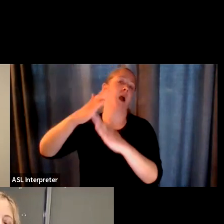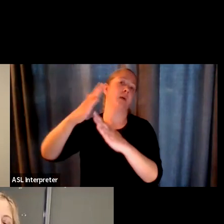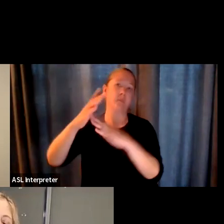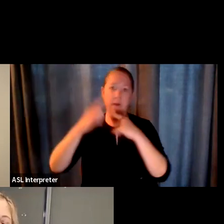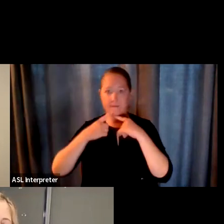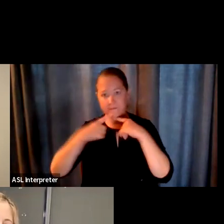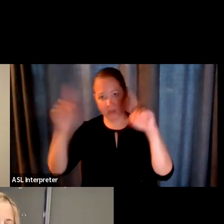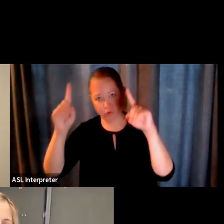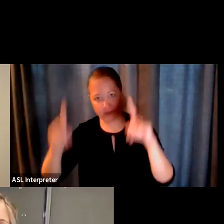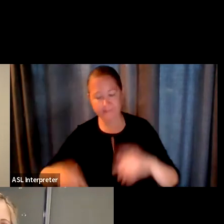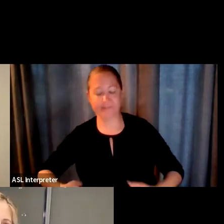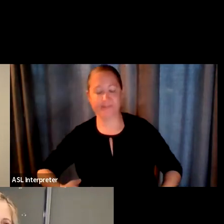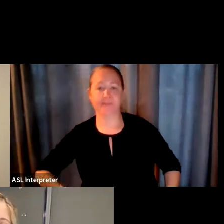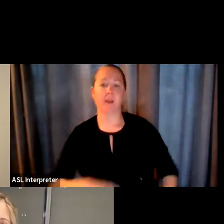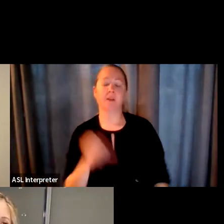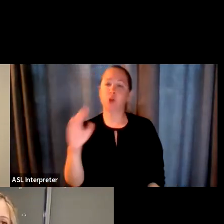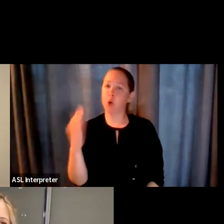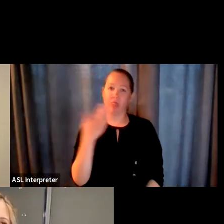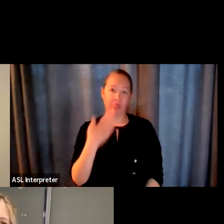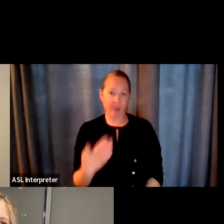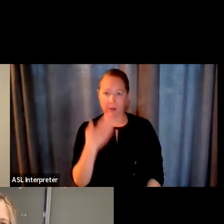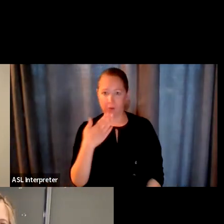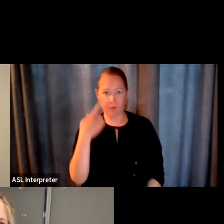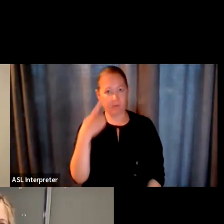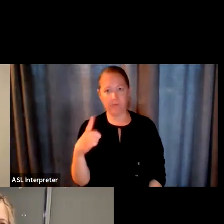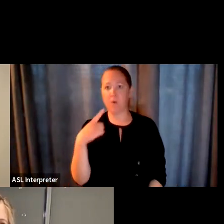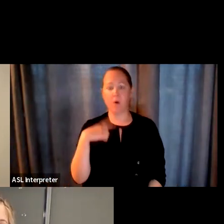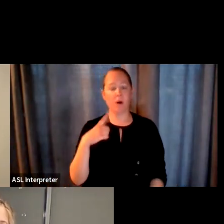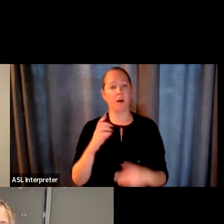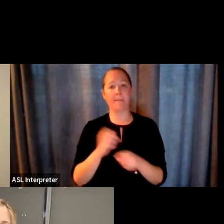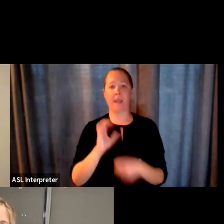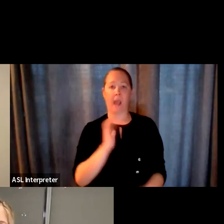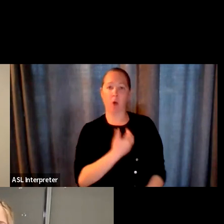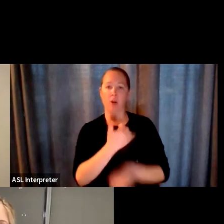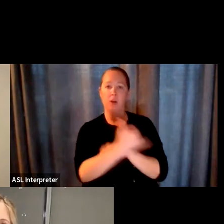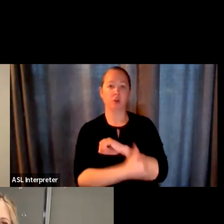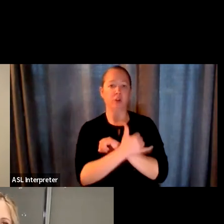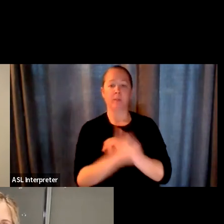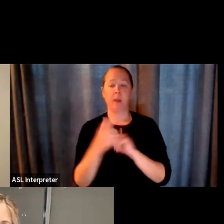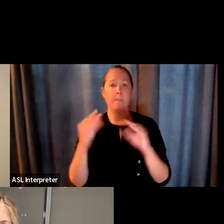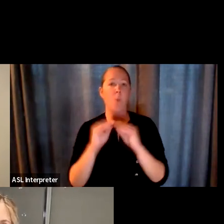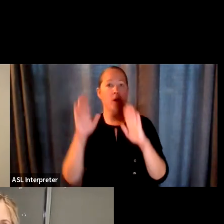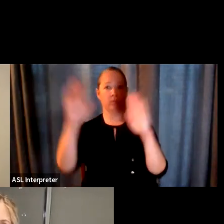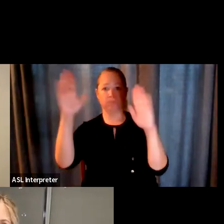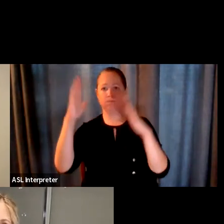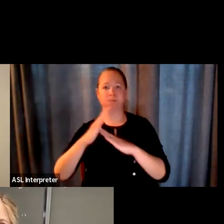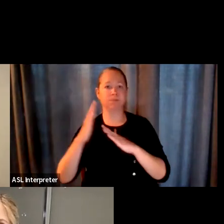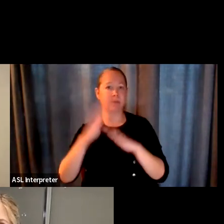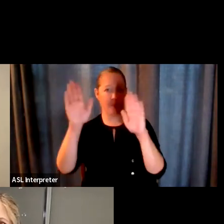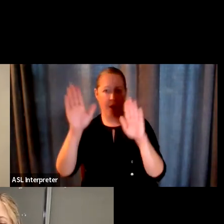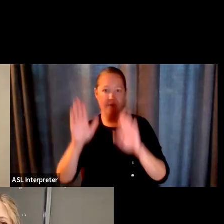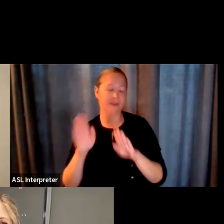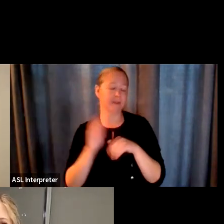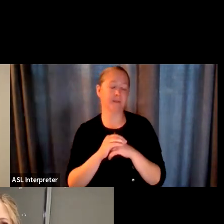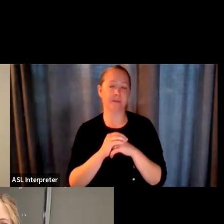of making our country more marvelous, even during rough times. Thanks, Rachel. And I'll end